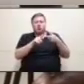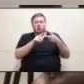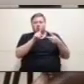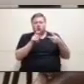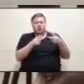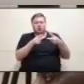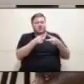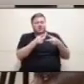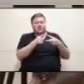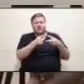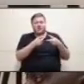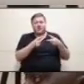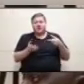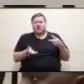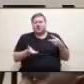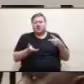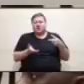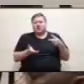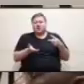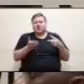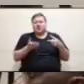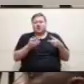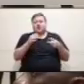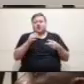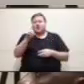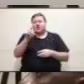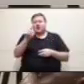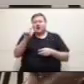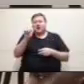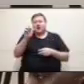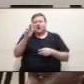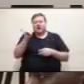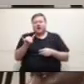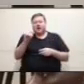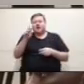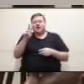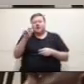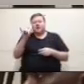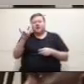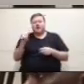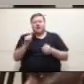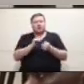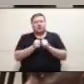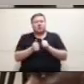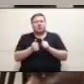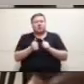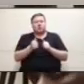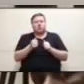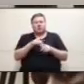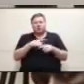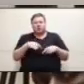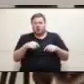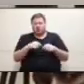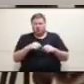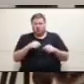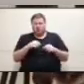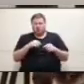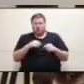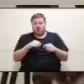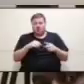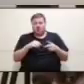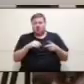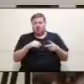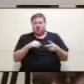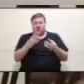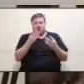upgrade of Delarenville Sports Ground. The figures are too accurate. People in project management will know that there will